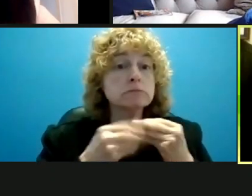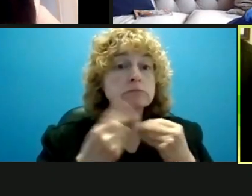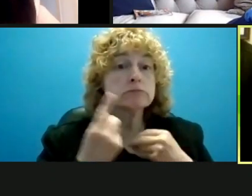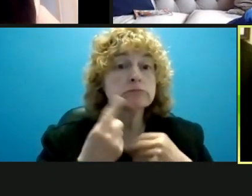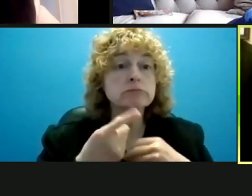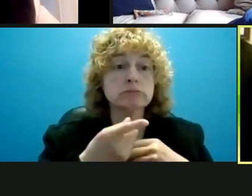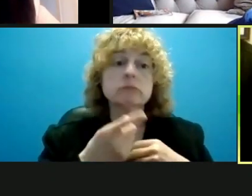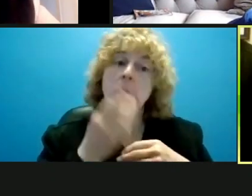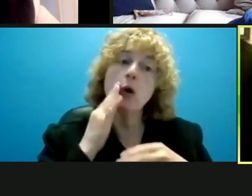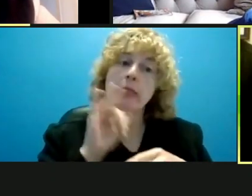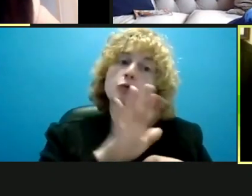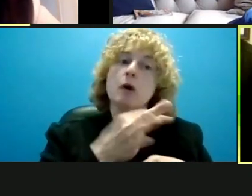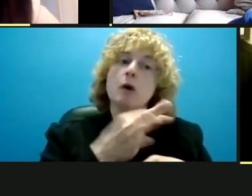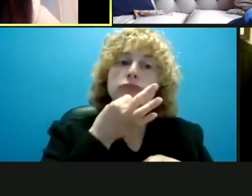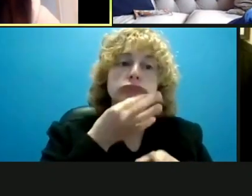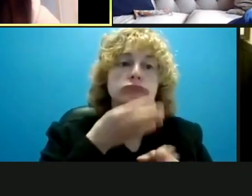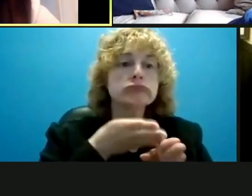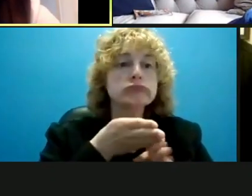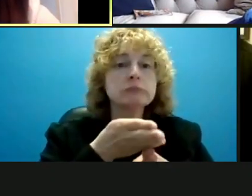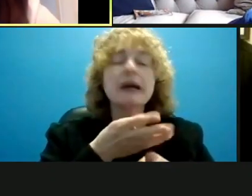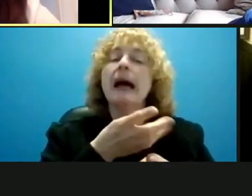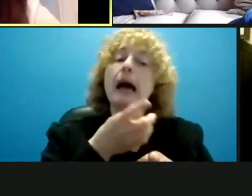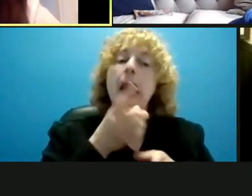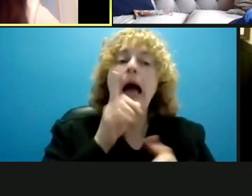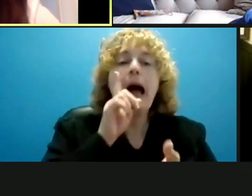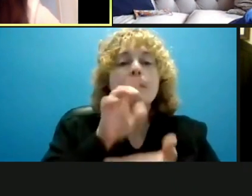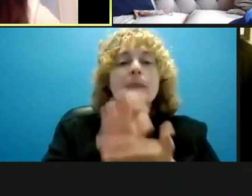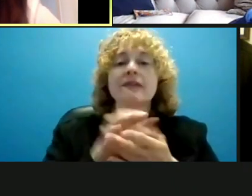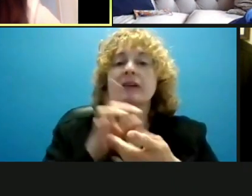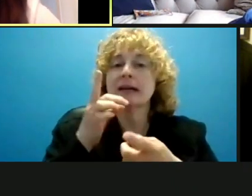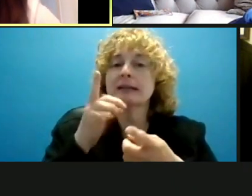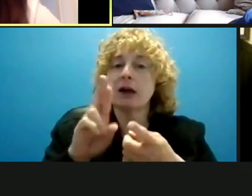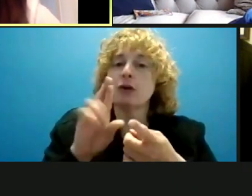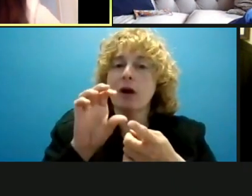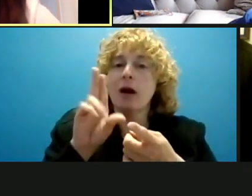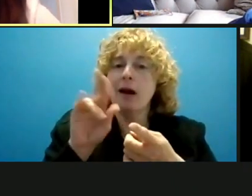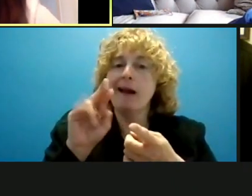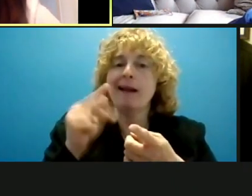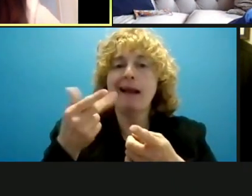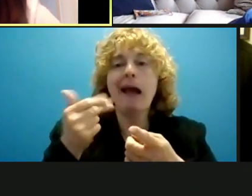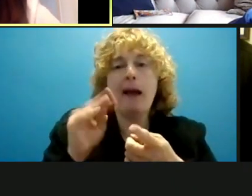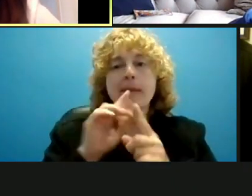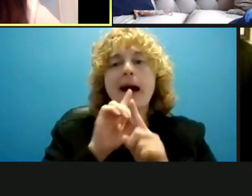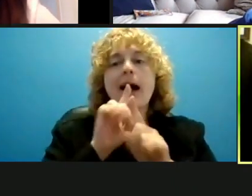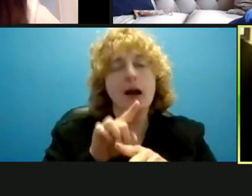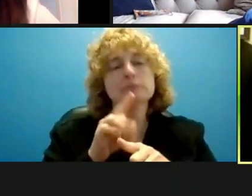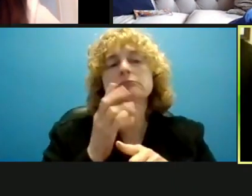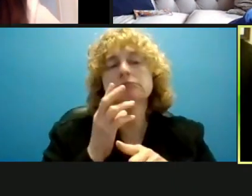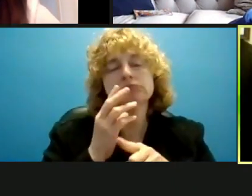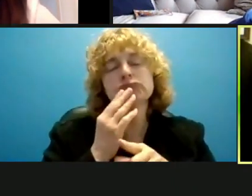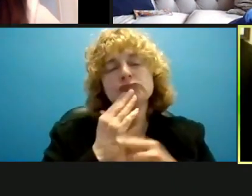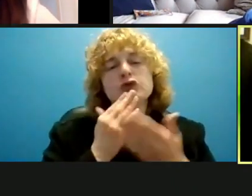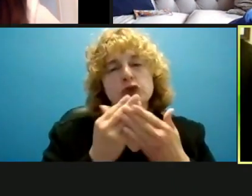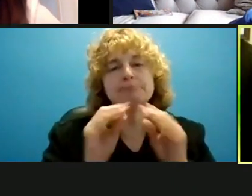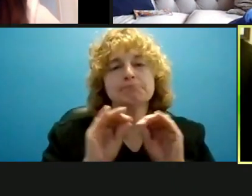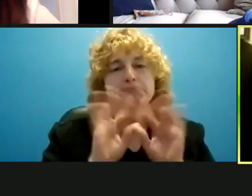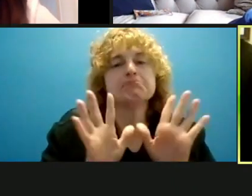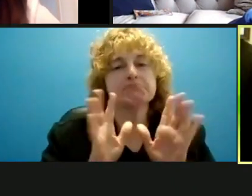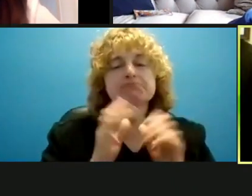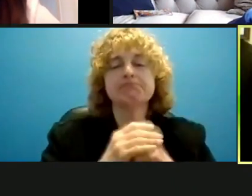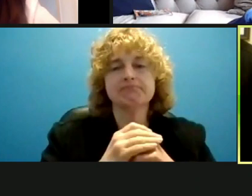for you? I believe Dr. Cunningham addressed the question pretty well. Yeah. Okay. All right. Great.